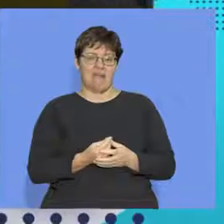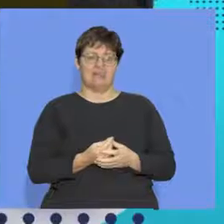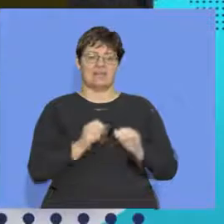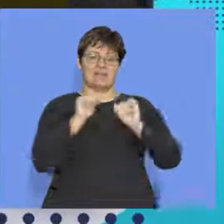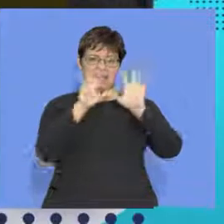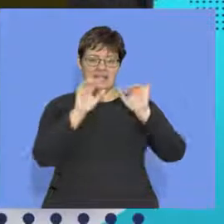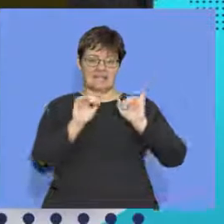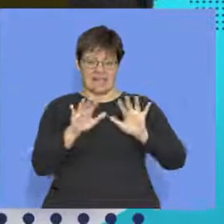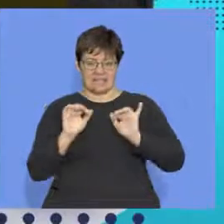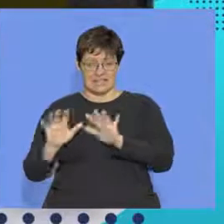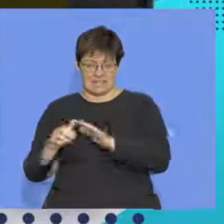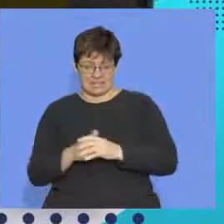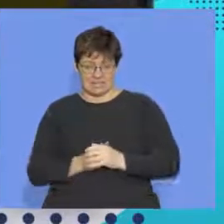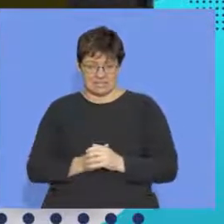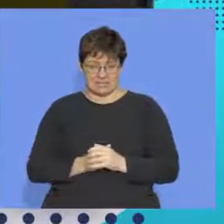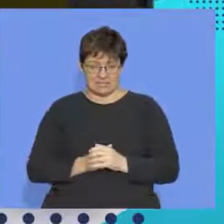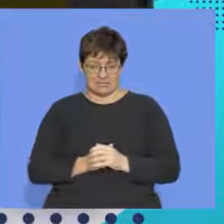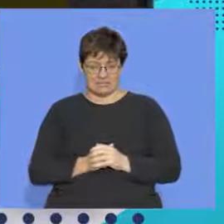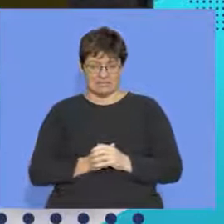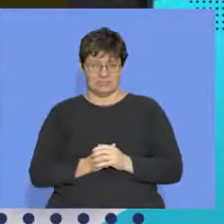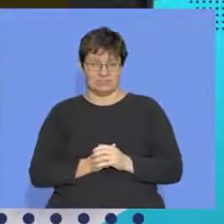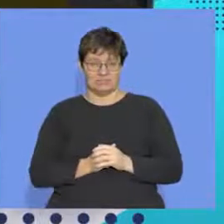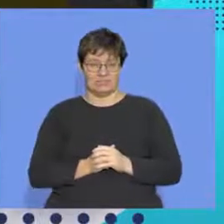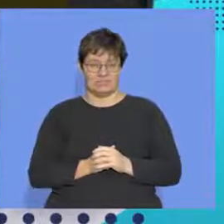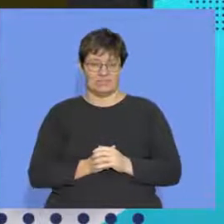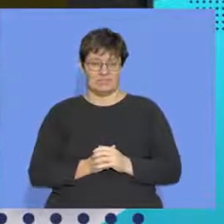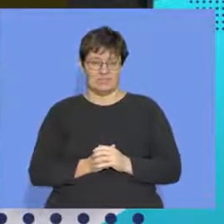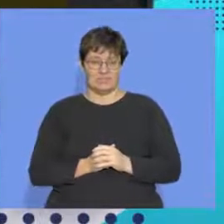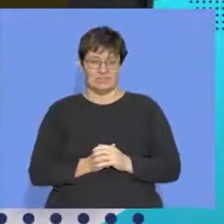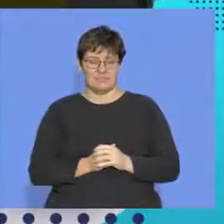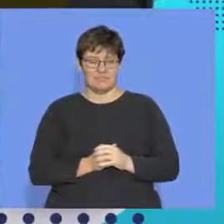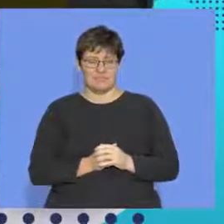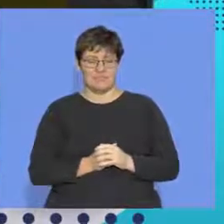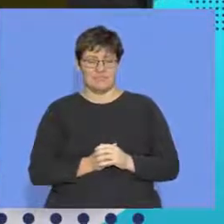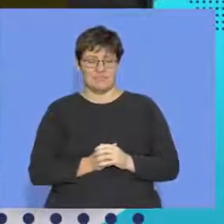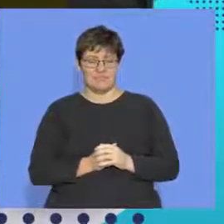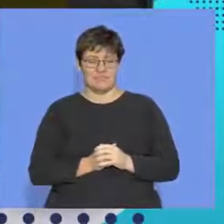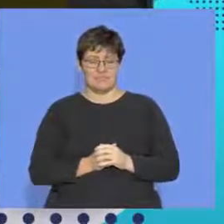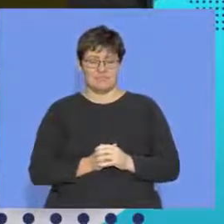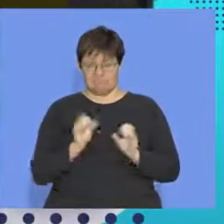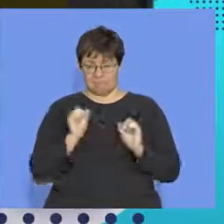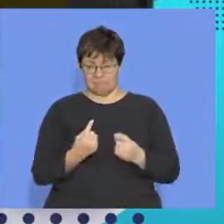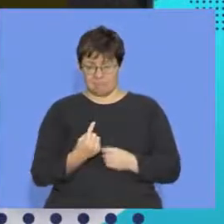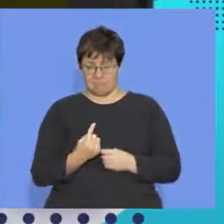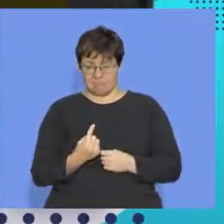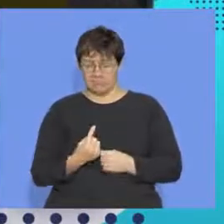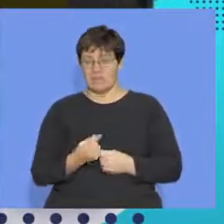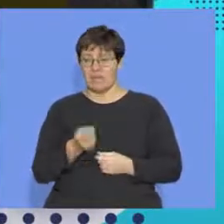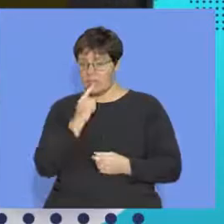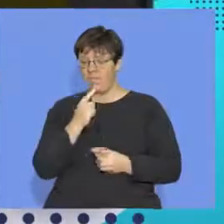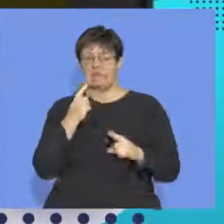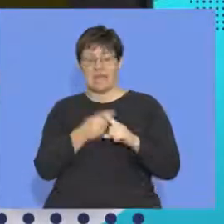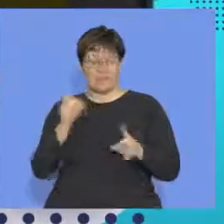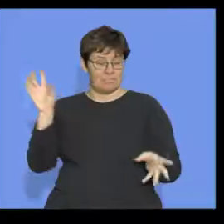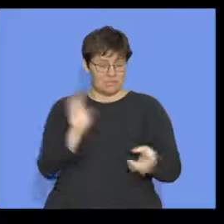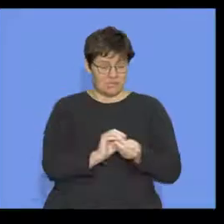position. And for numbers, we have what? 10 times 10 times 10. Are we together?